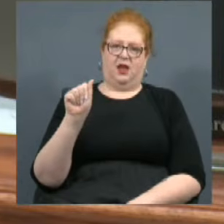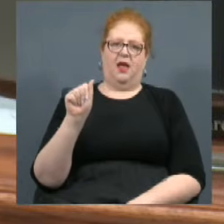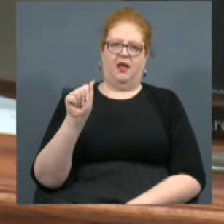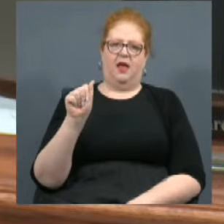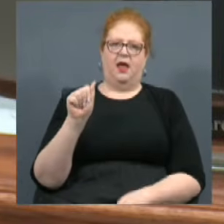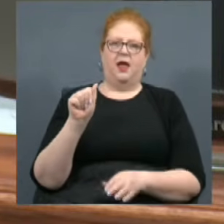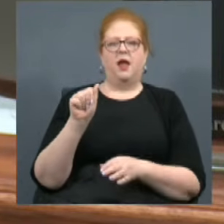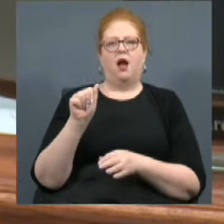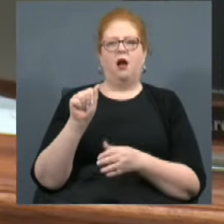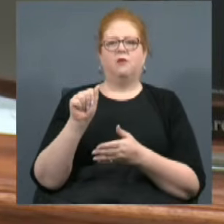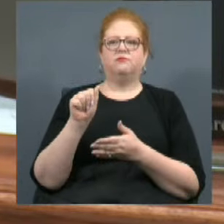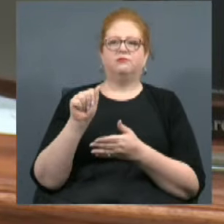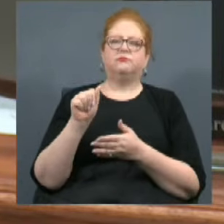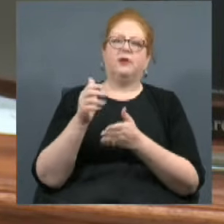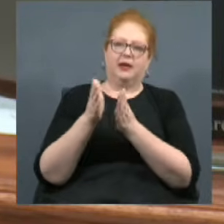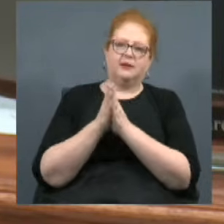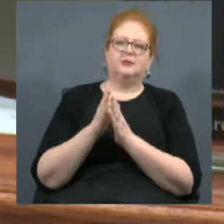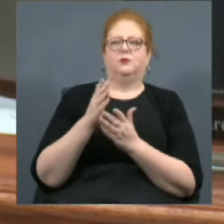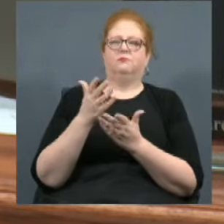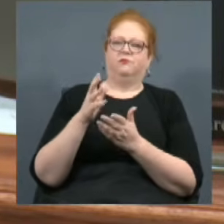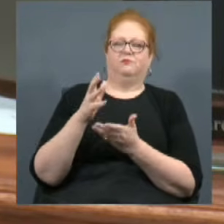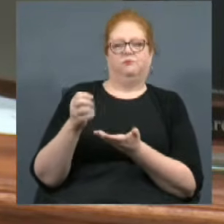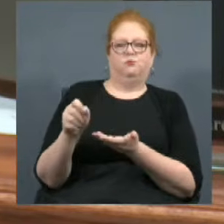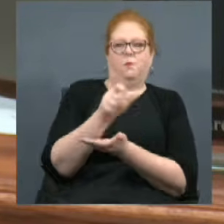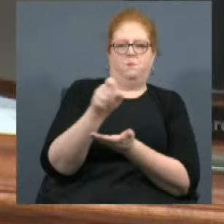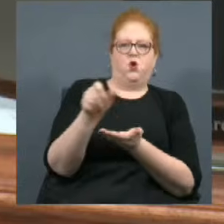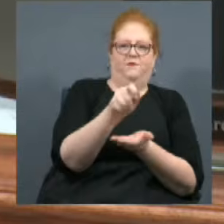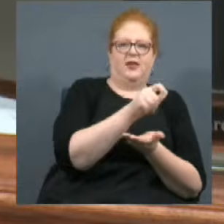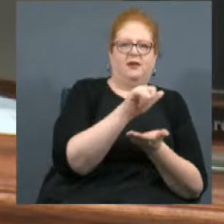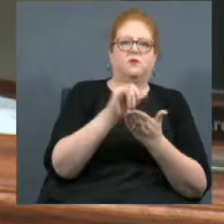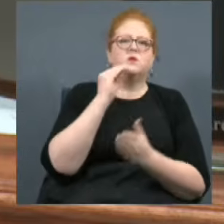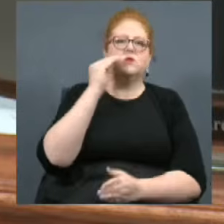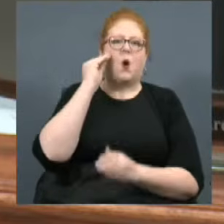I know that we had a break-in at the